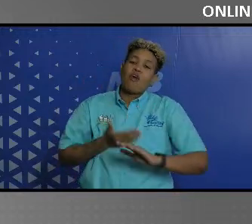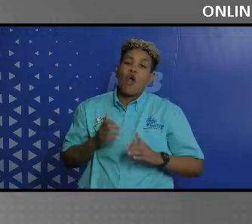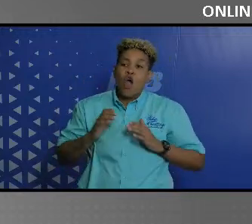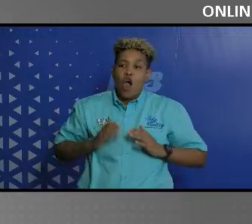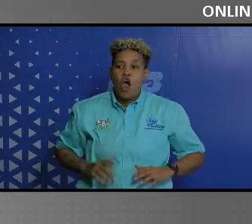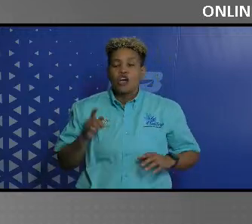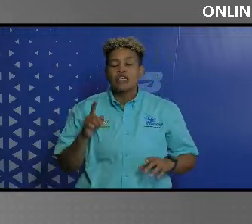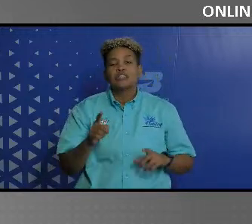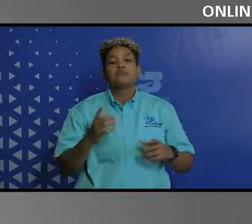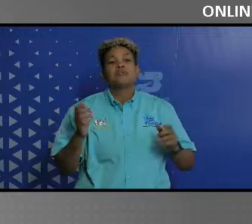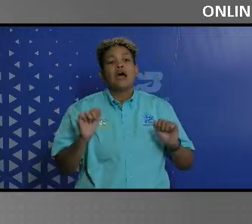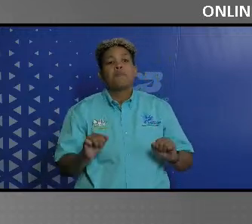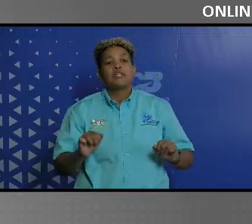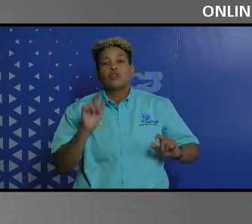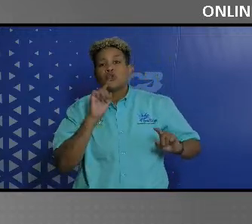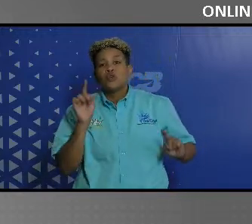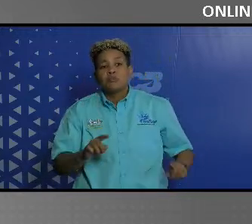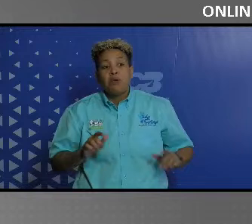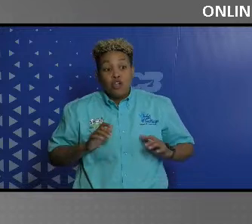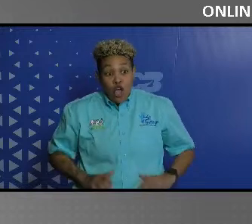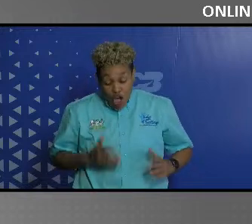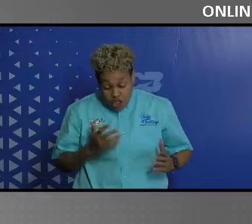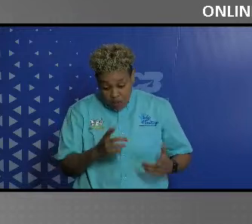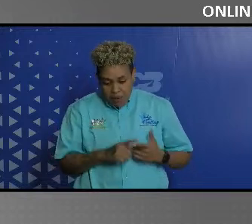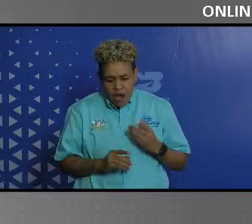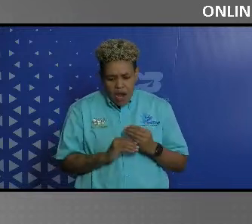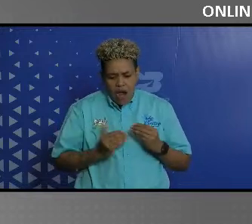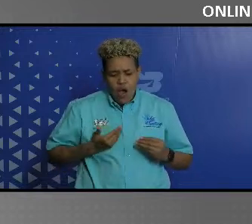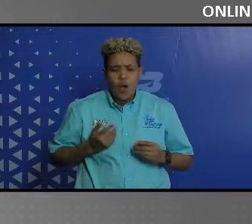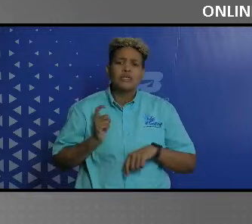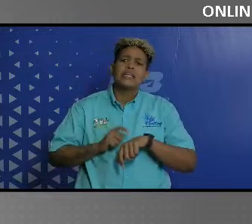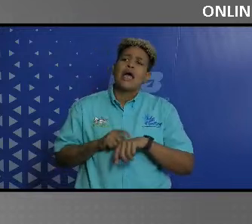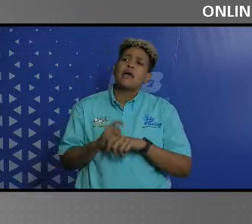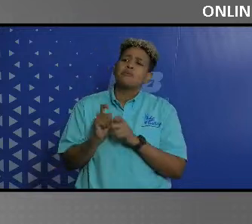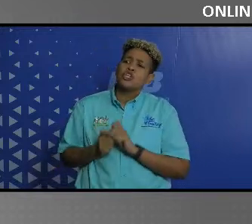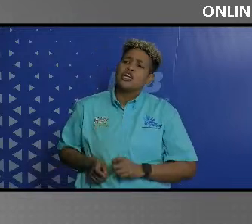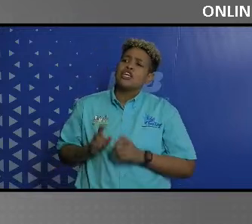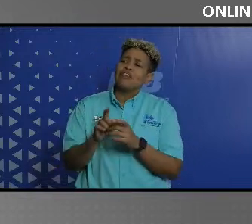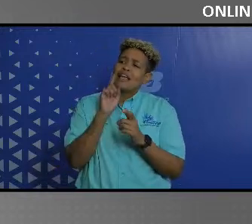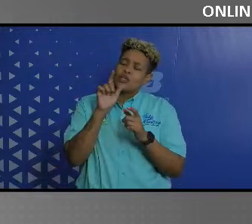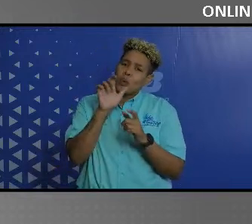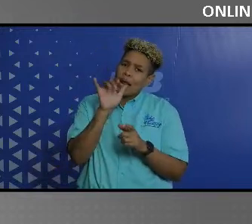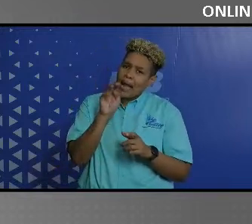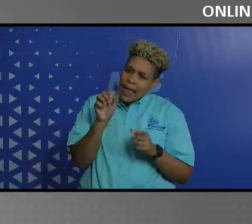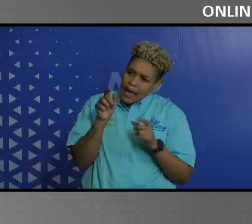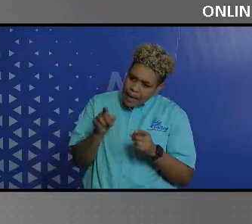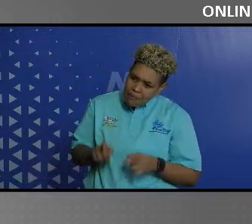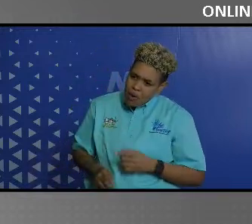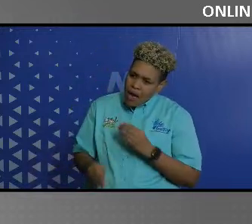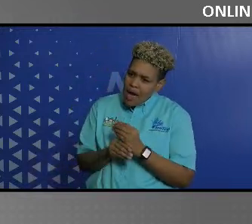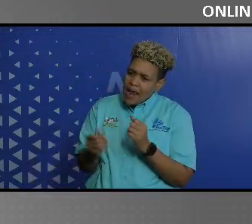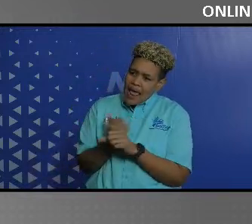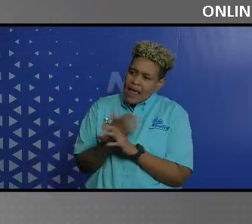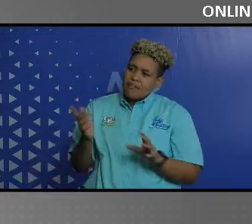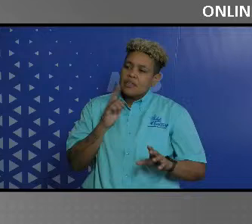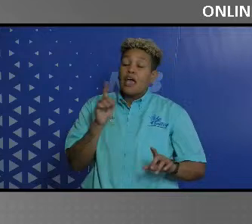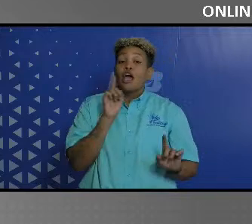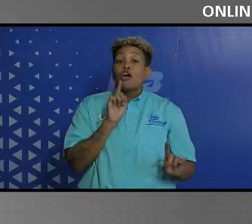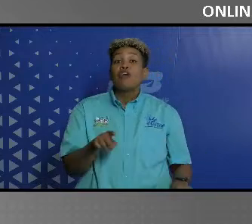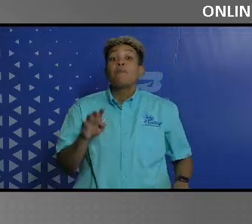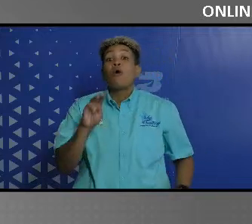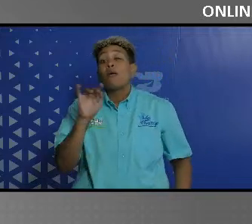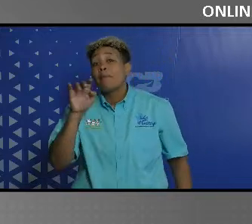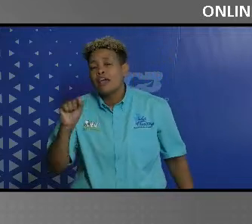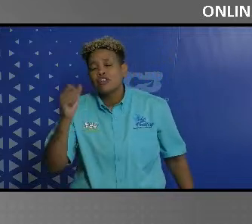customers, our ability to respond to customers, our turnaround times on claims, and all of the things that our reporting